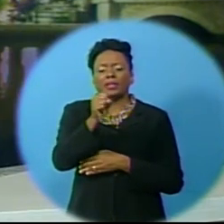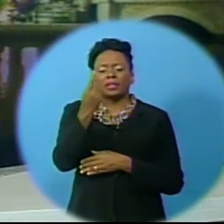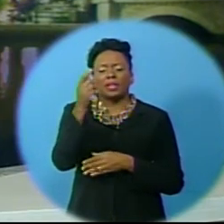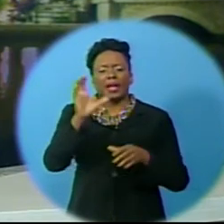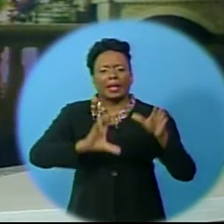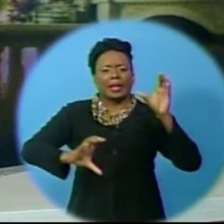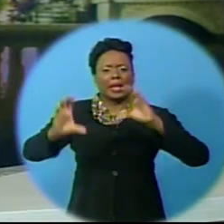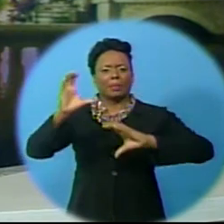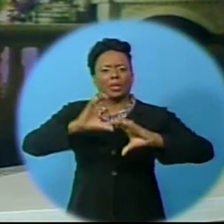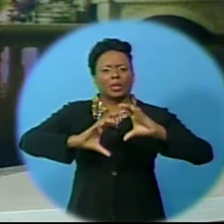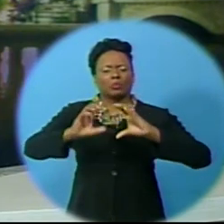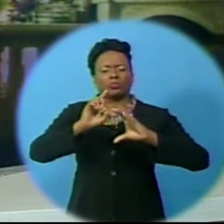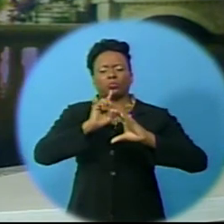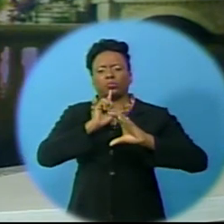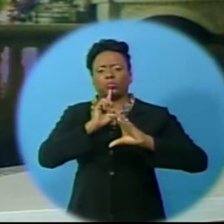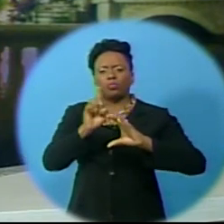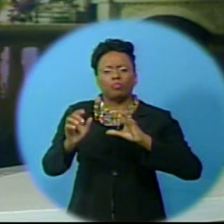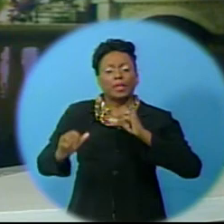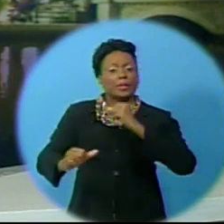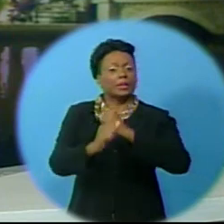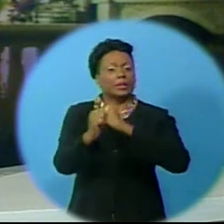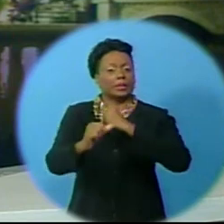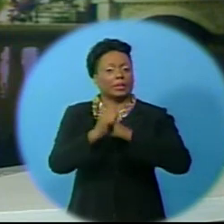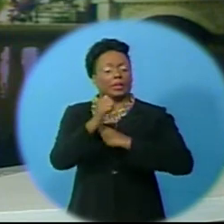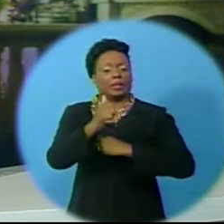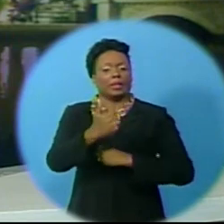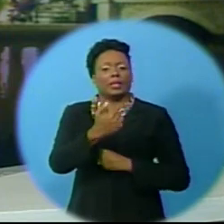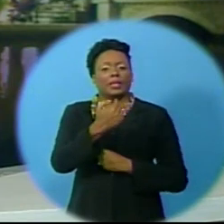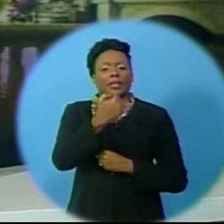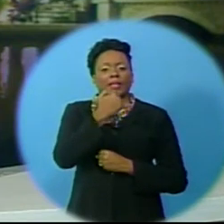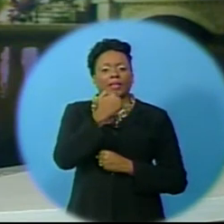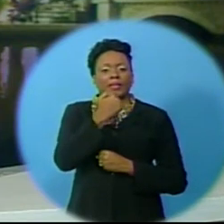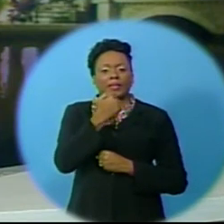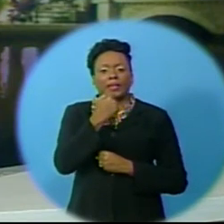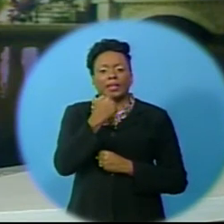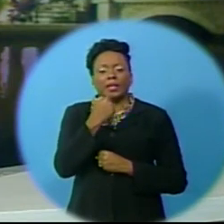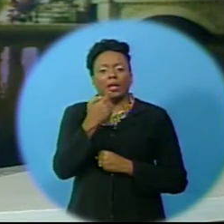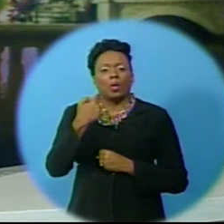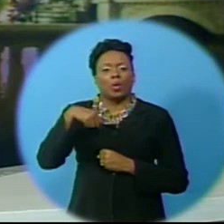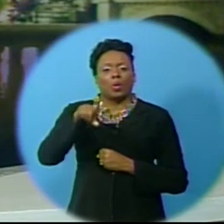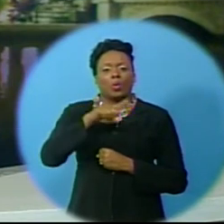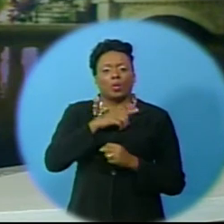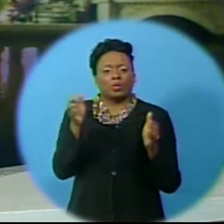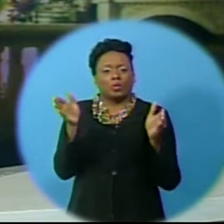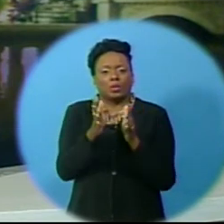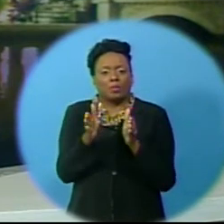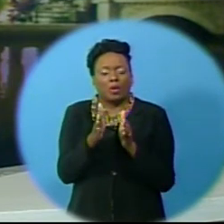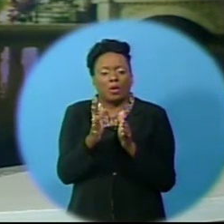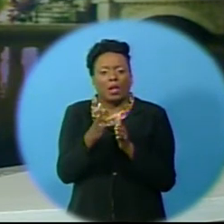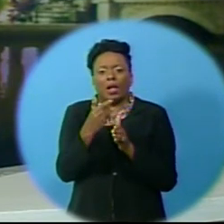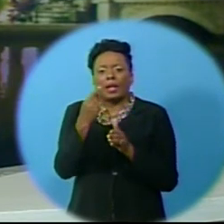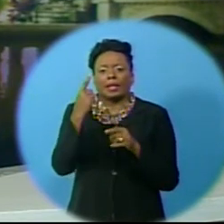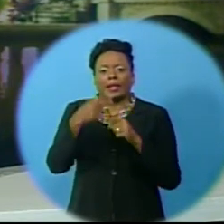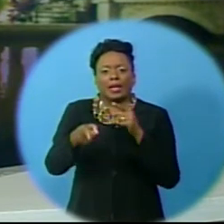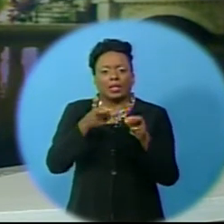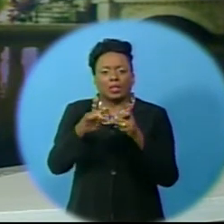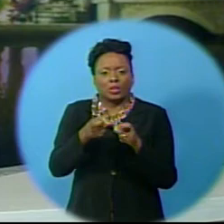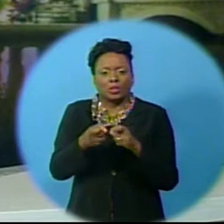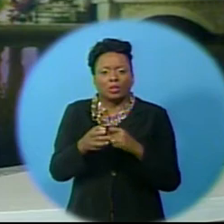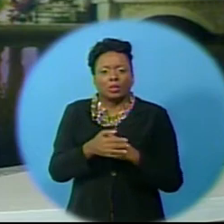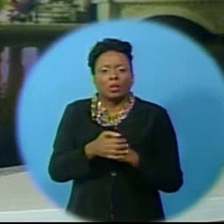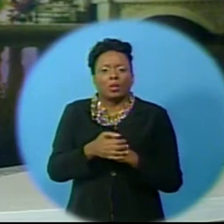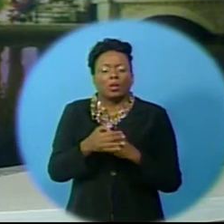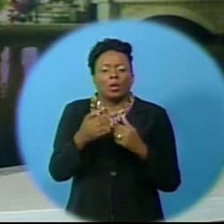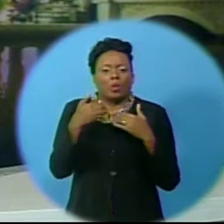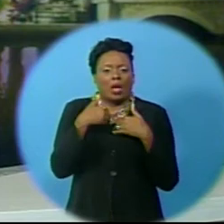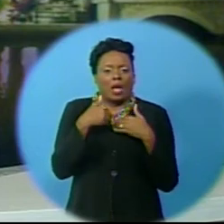Senator McLean says the situation was made worse by the many vulnerabilities which commonly characterized SIDS. These include narrow